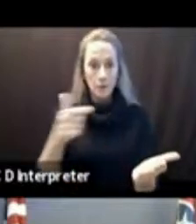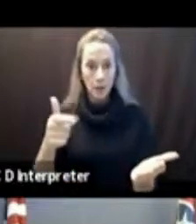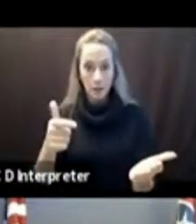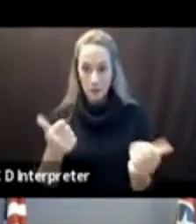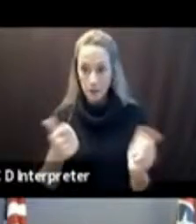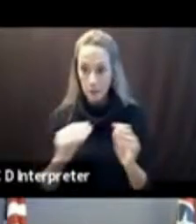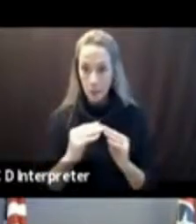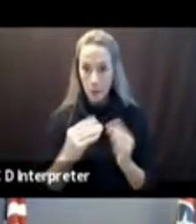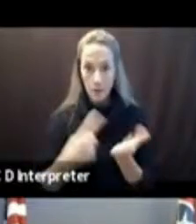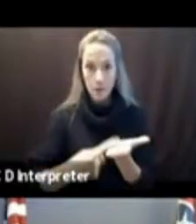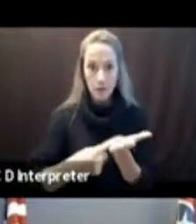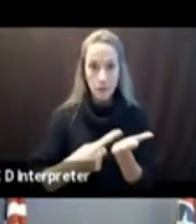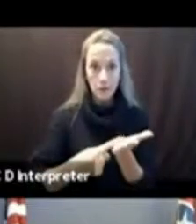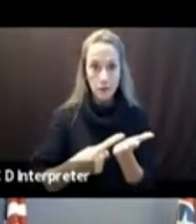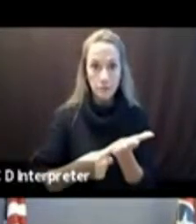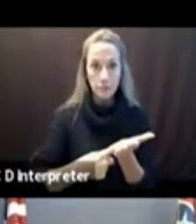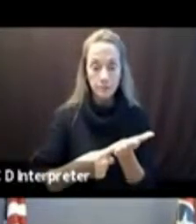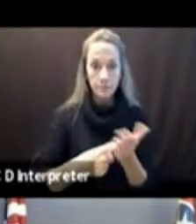Any other discussion?